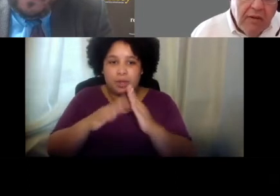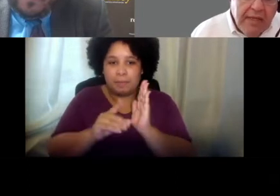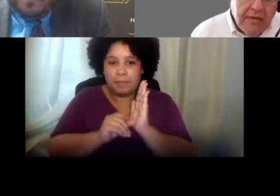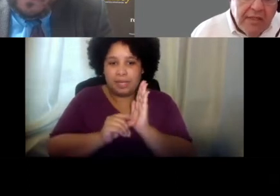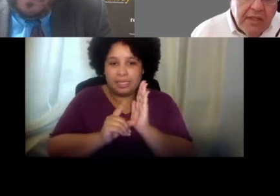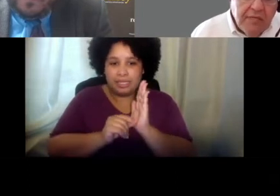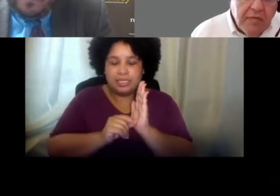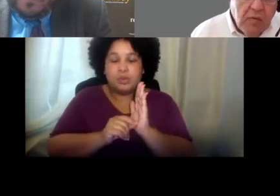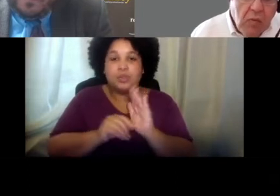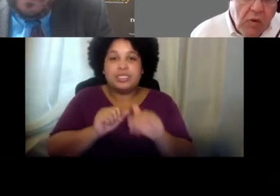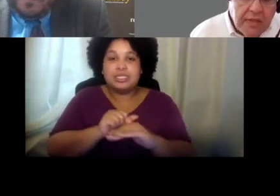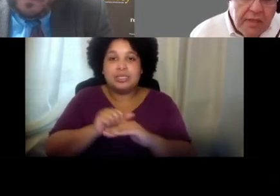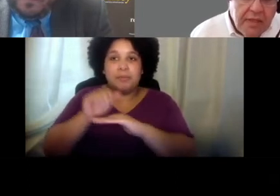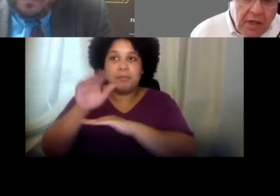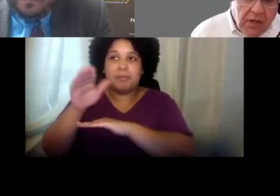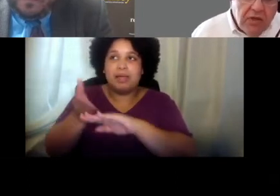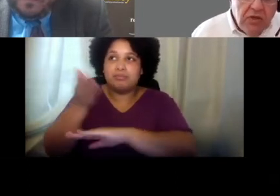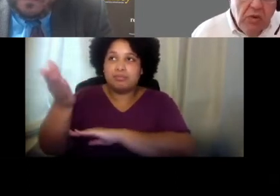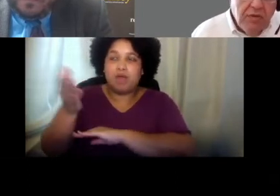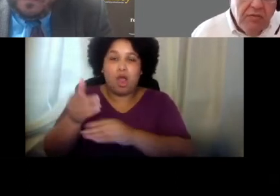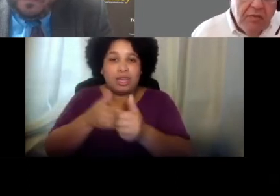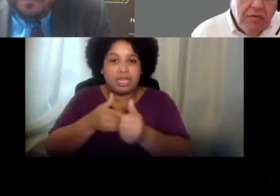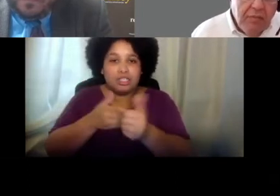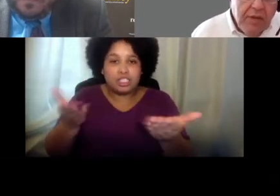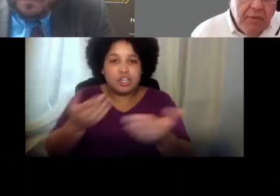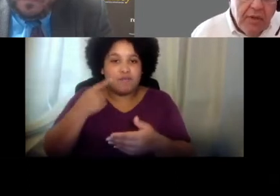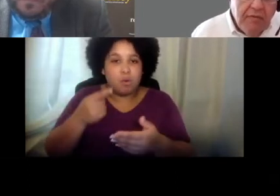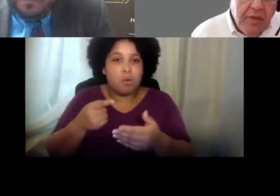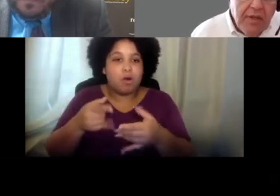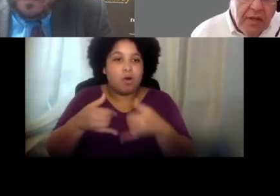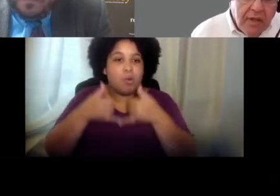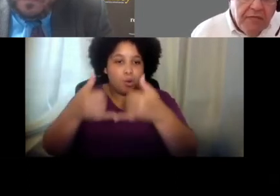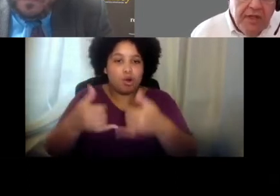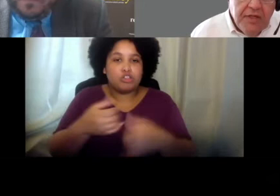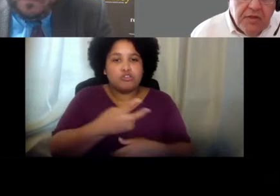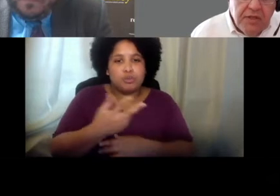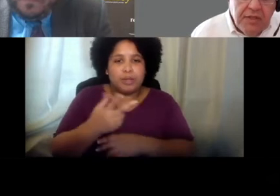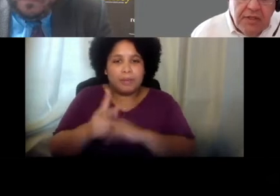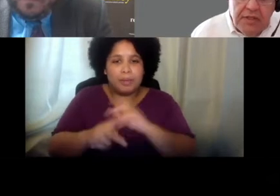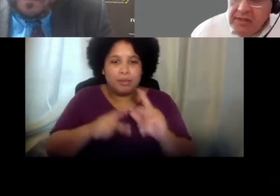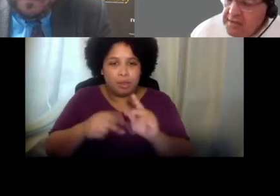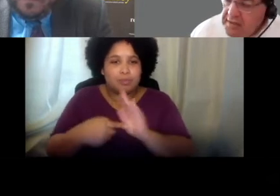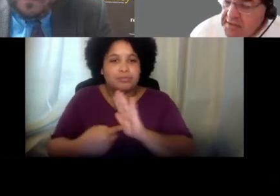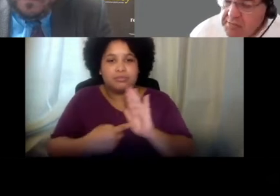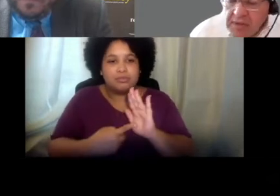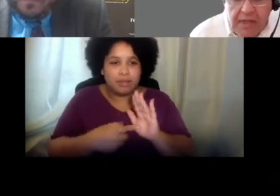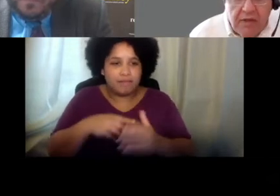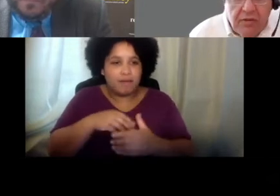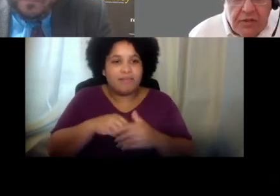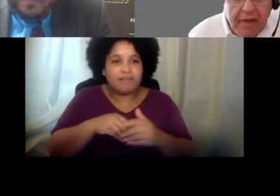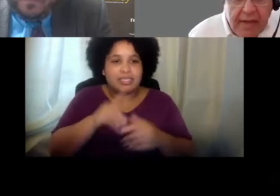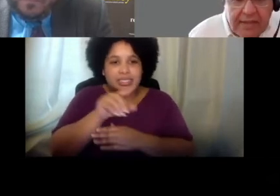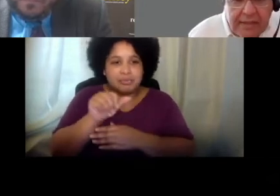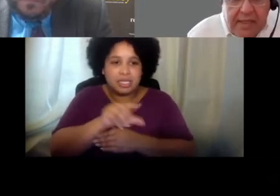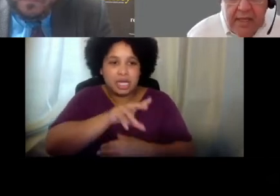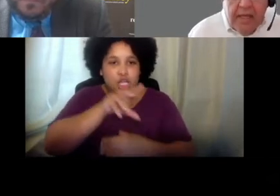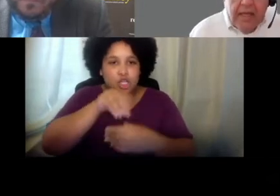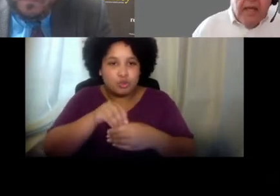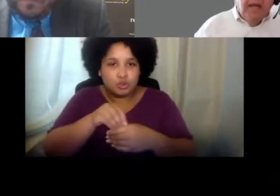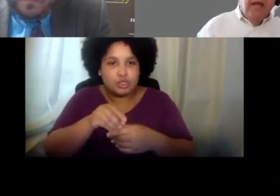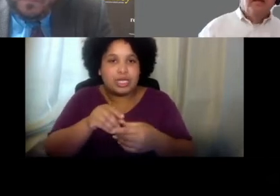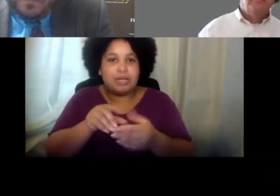our leaders here for awards, and 2 or 3 of our people have been featured in the Disability Inclusion